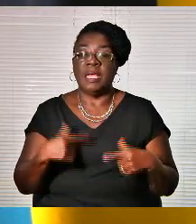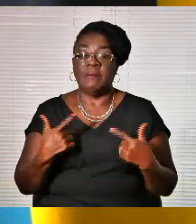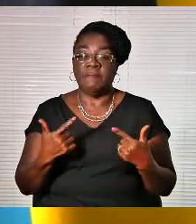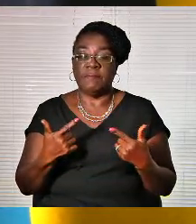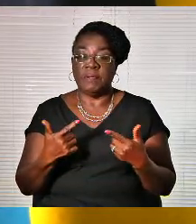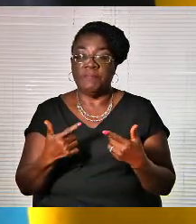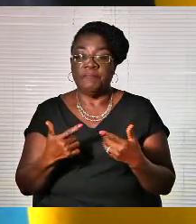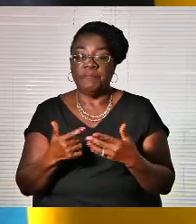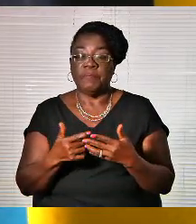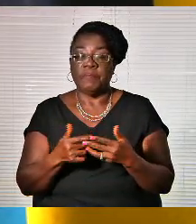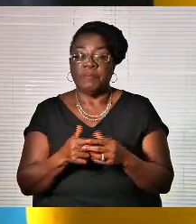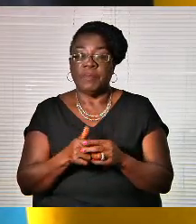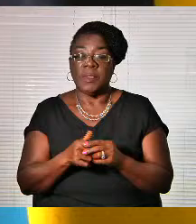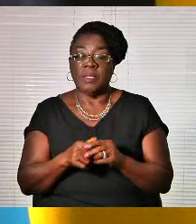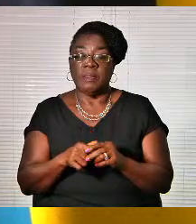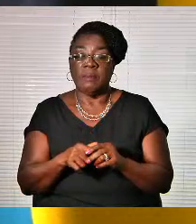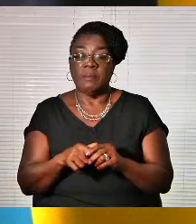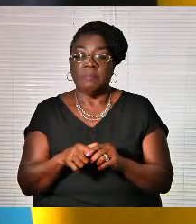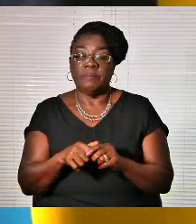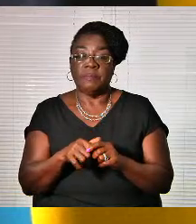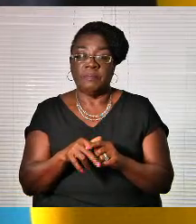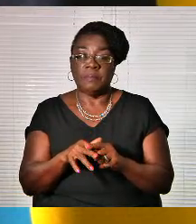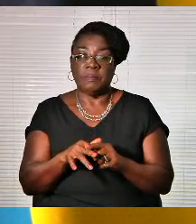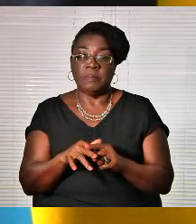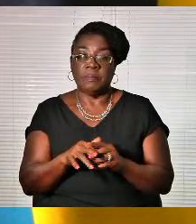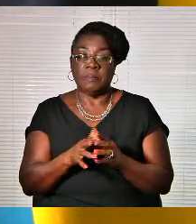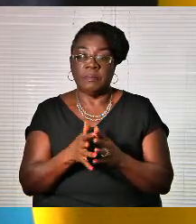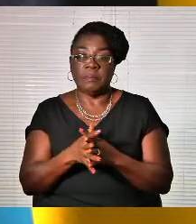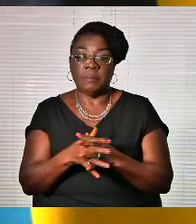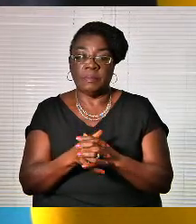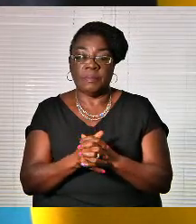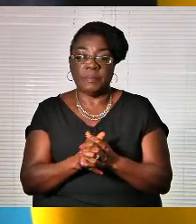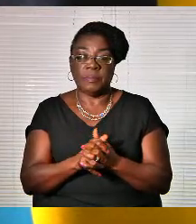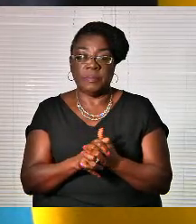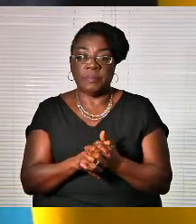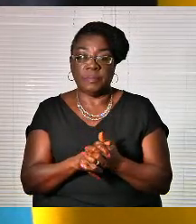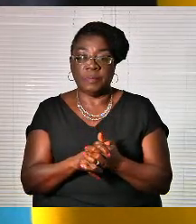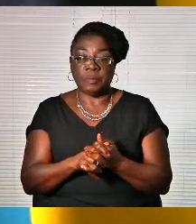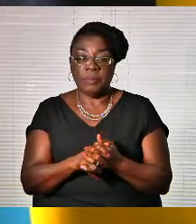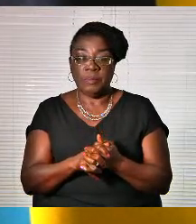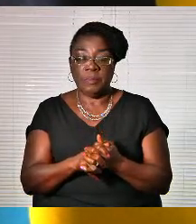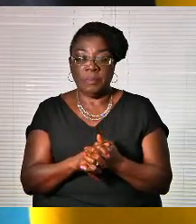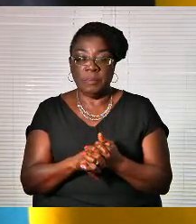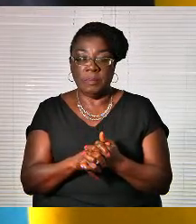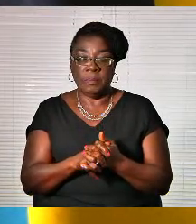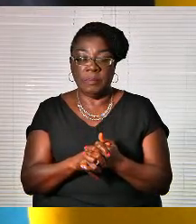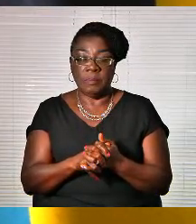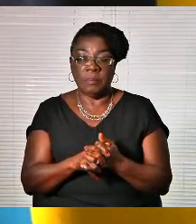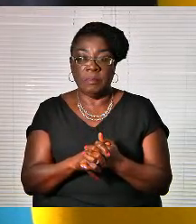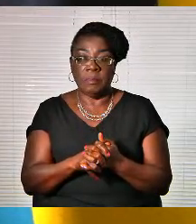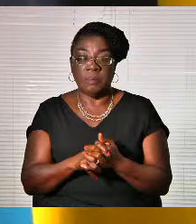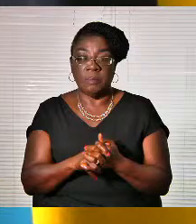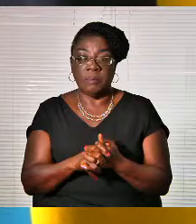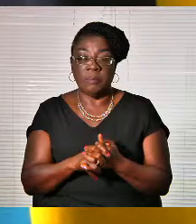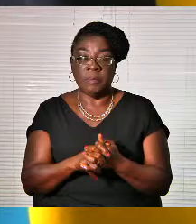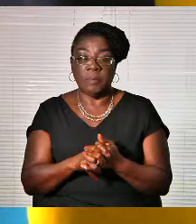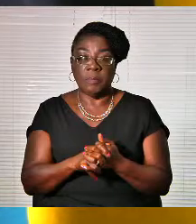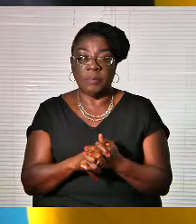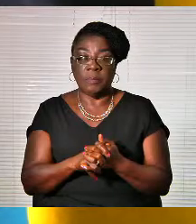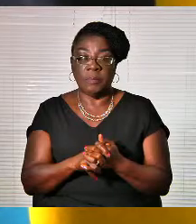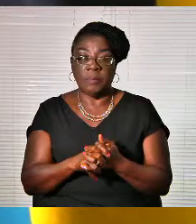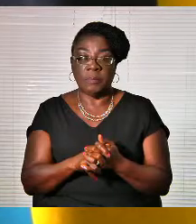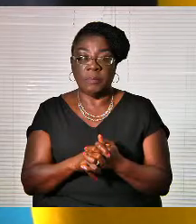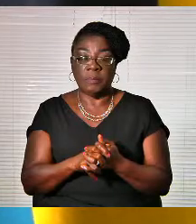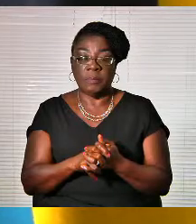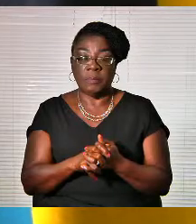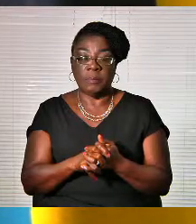to decrease the likelihood of this information being lost in transition, as well as to increase the efficiency in which we can